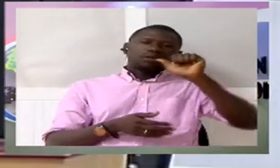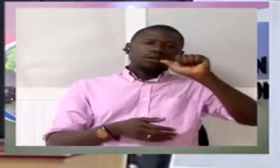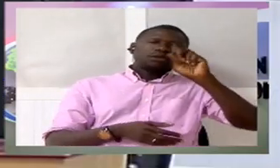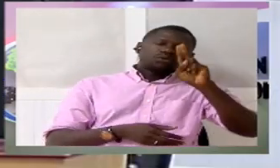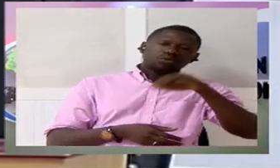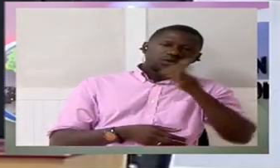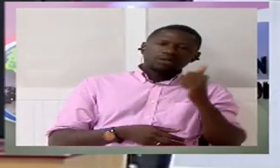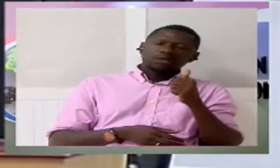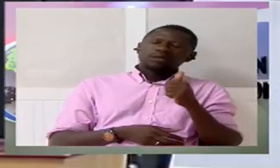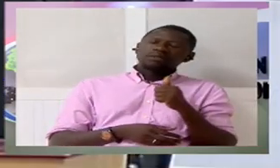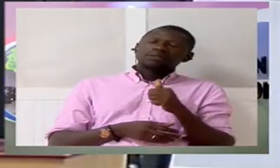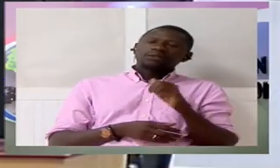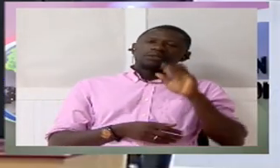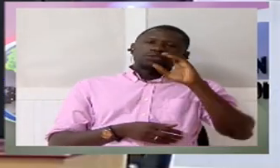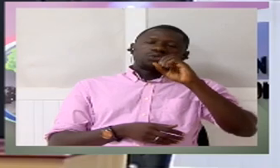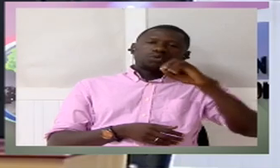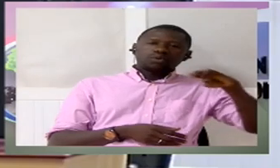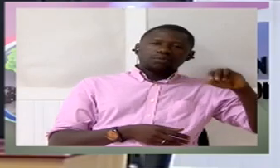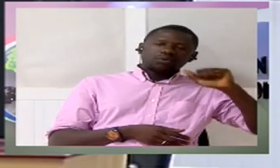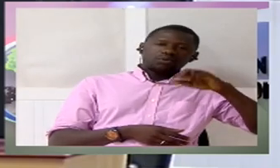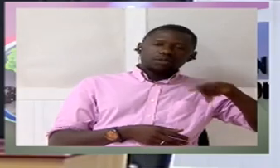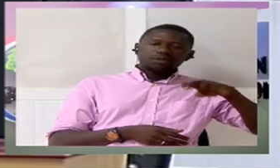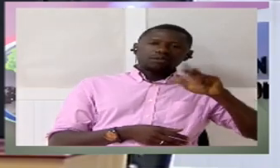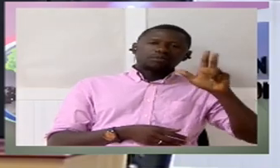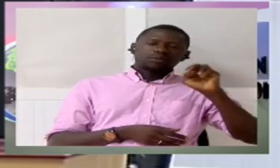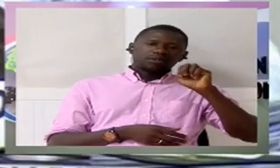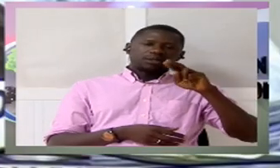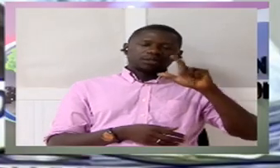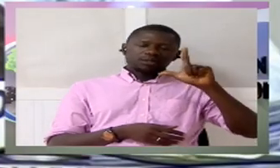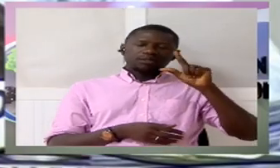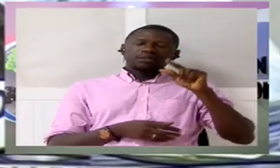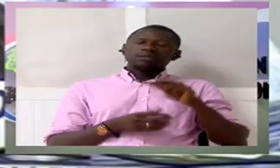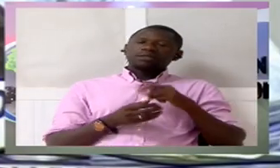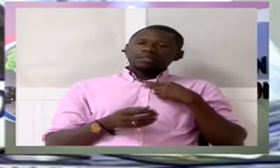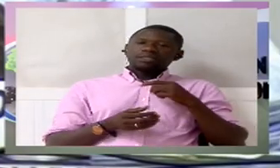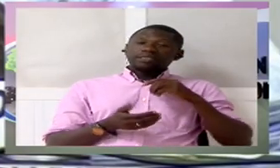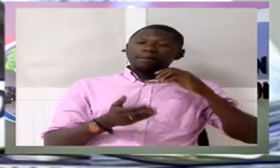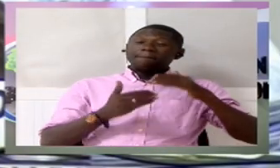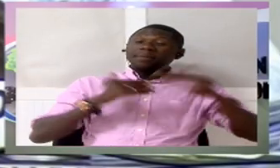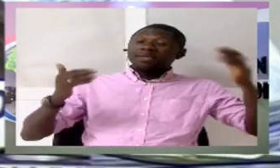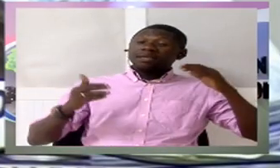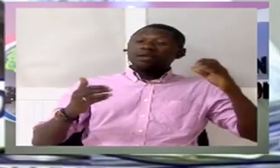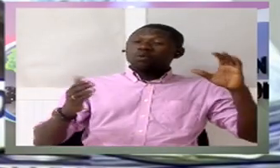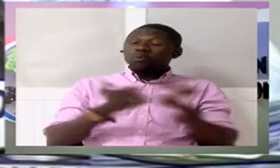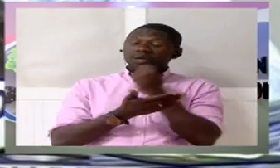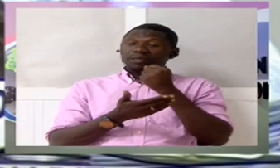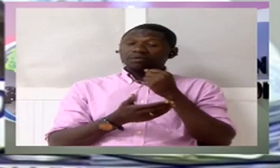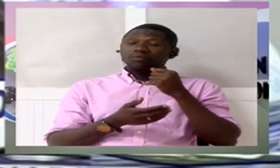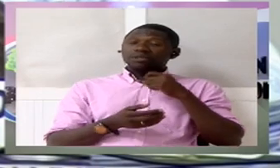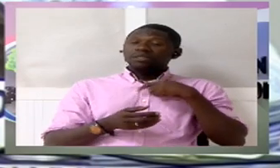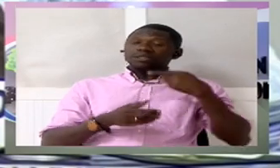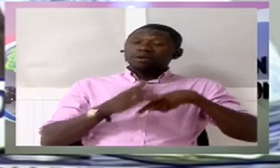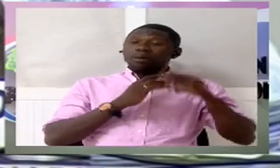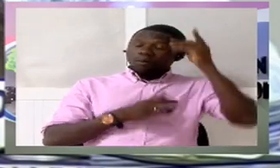Commonwealth. The magnitude of your landslide victory, which is unprecedented in the recent political history of